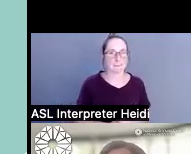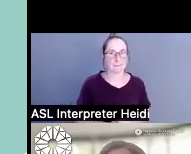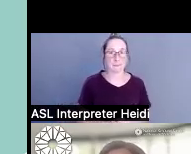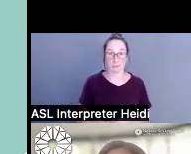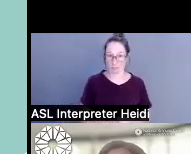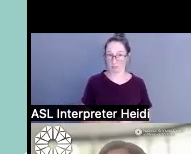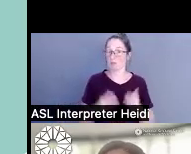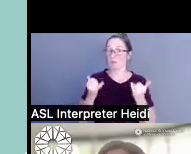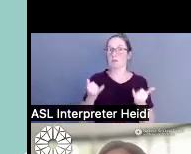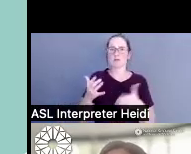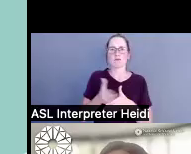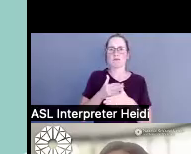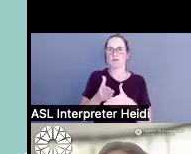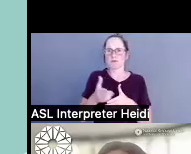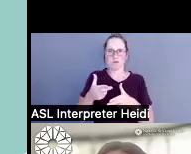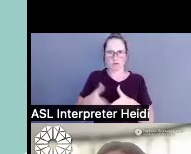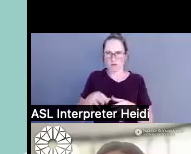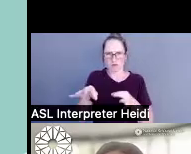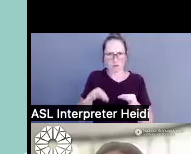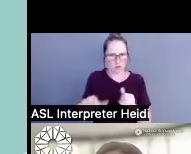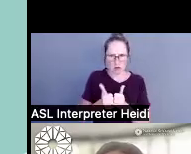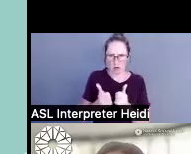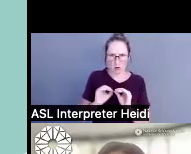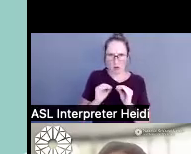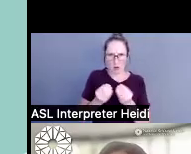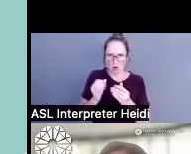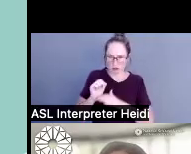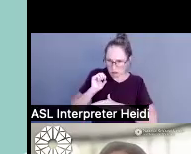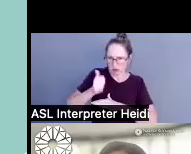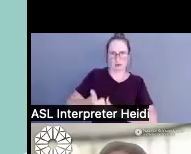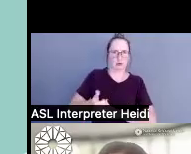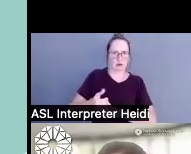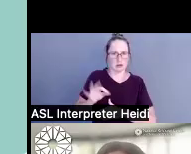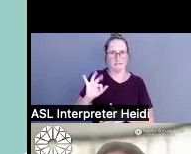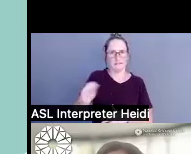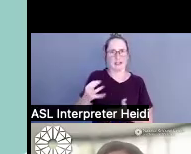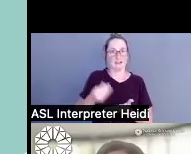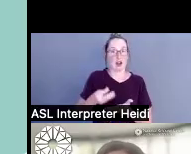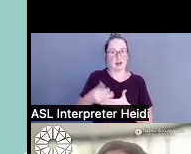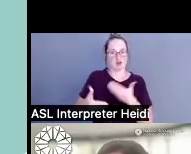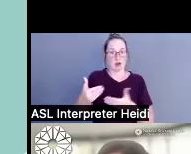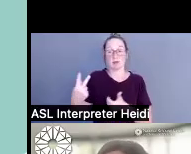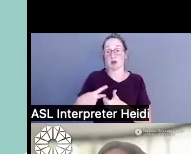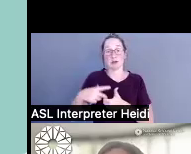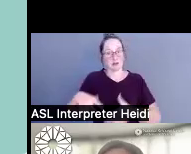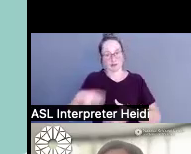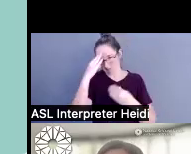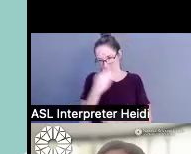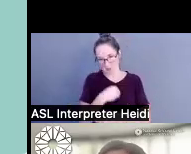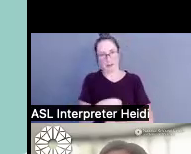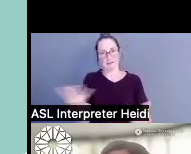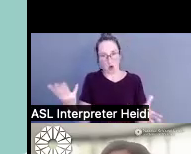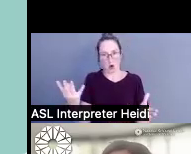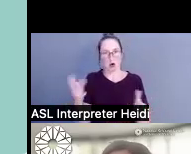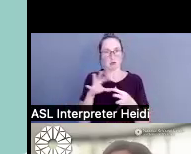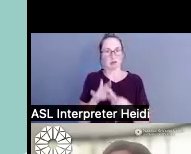And so to share briefly about how the organization implemented the flex funding process, participants were informed of